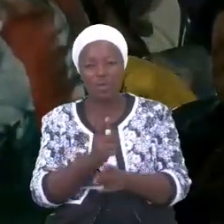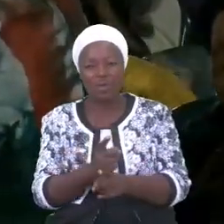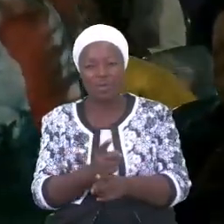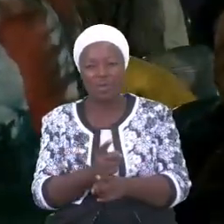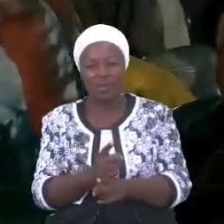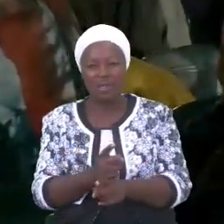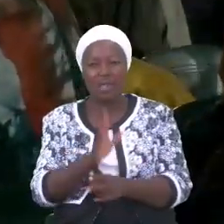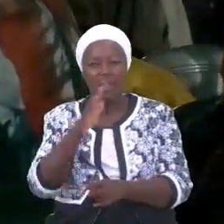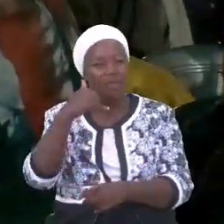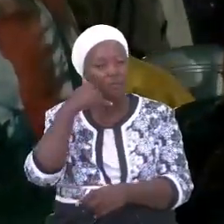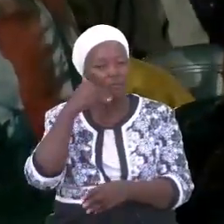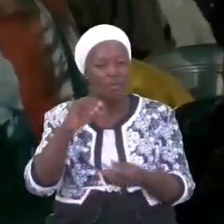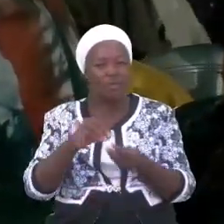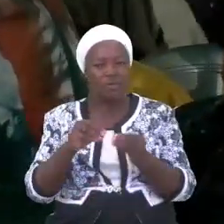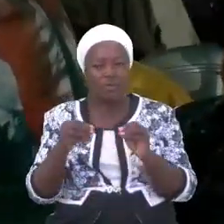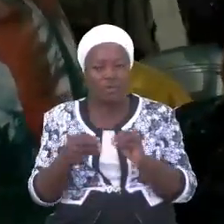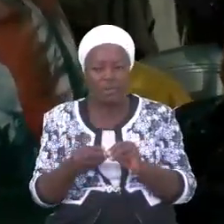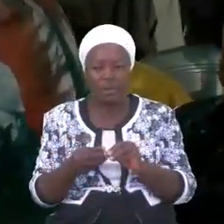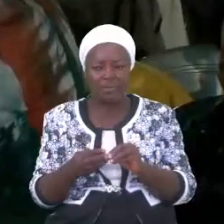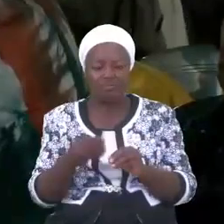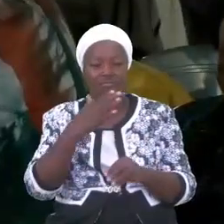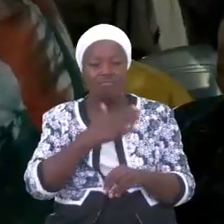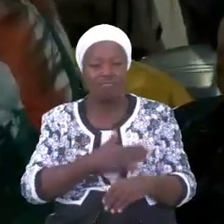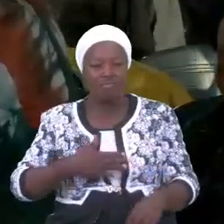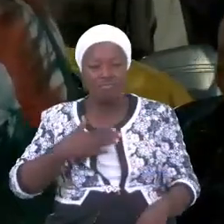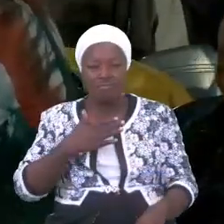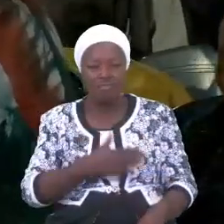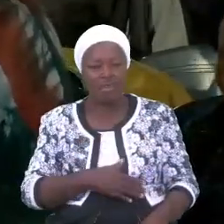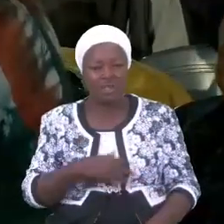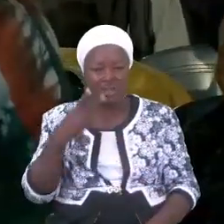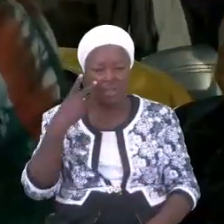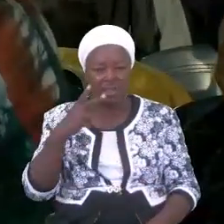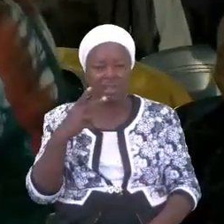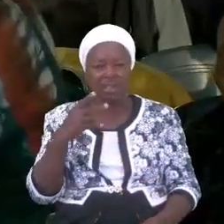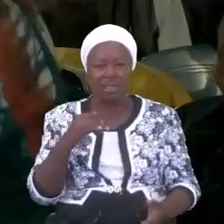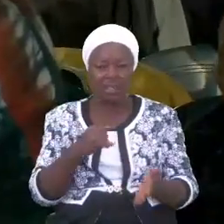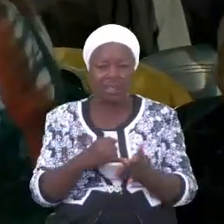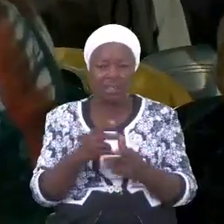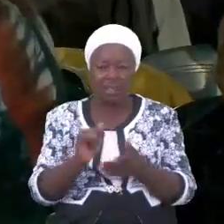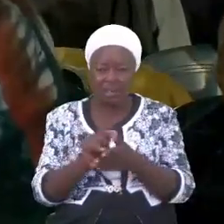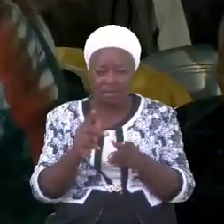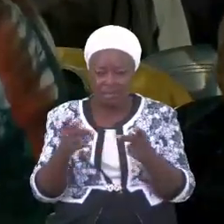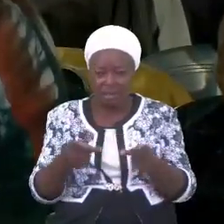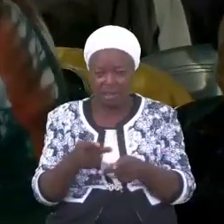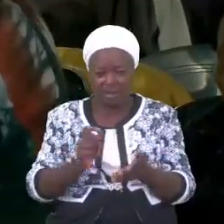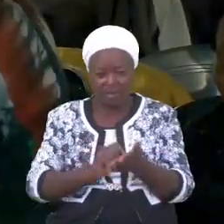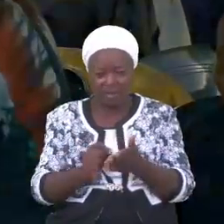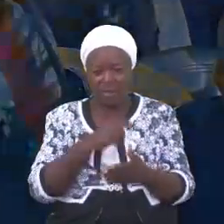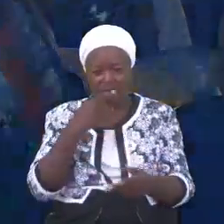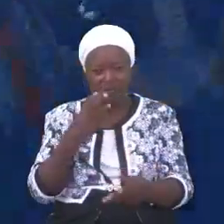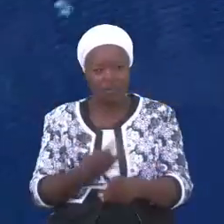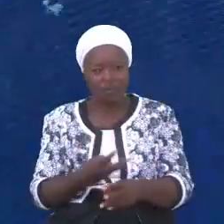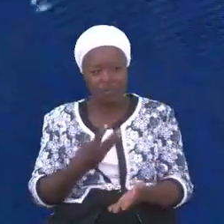Your telephone number, please look at the digits and ensure that the